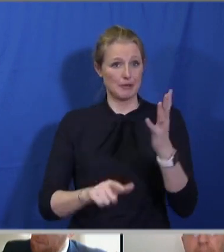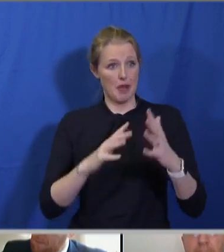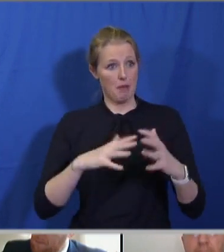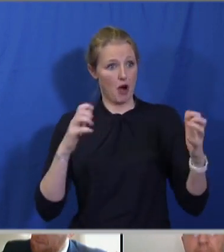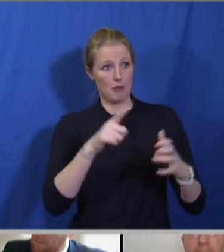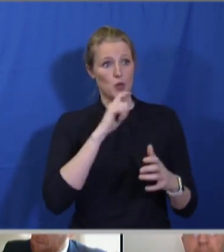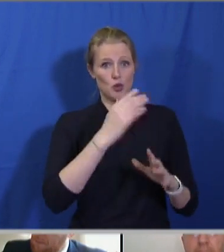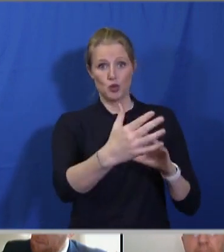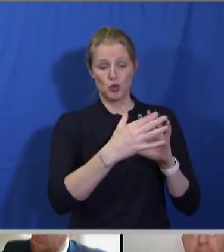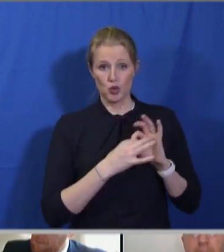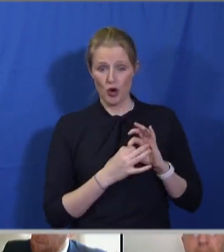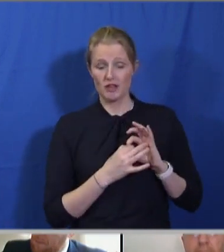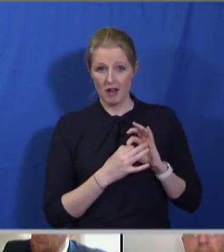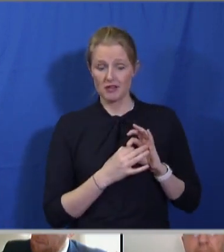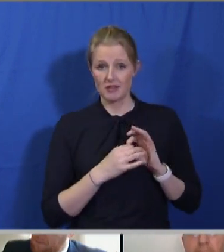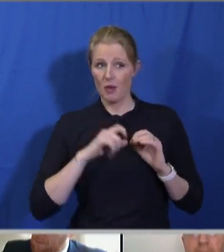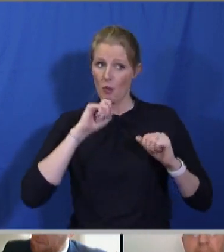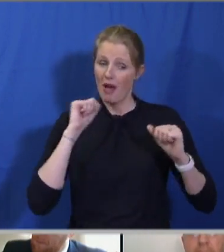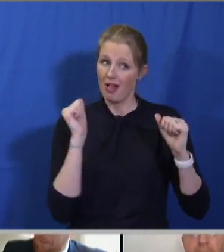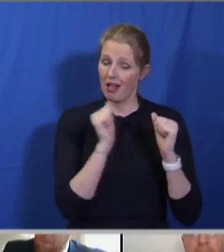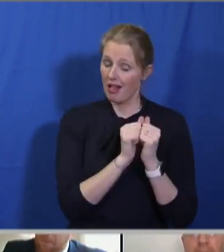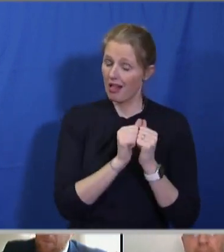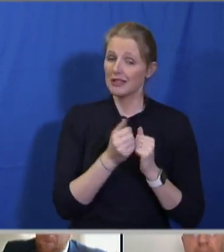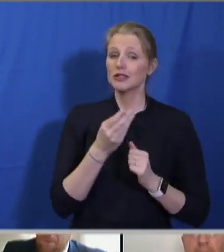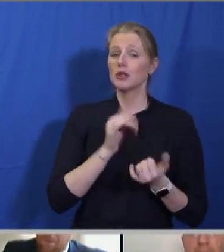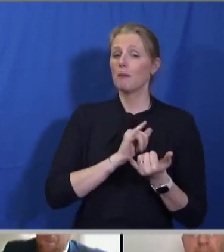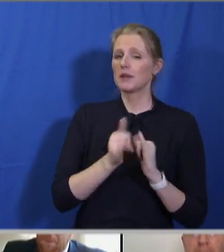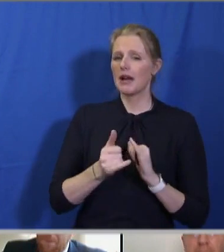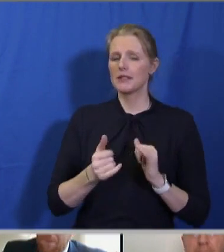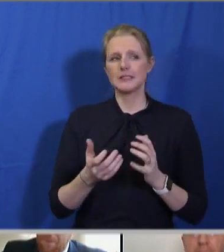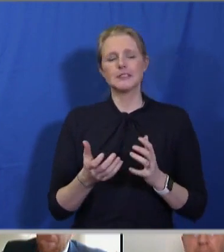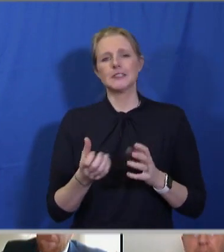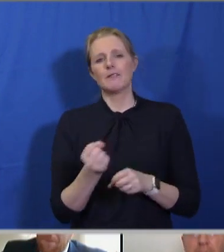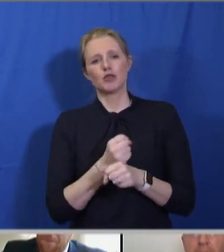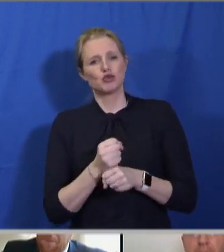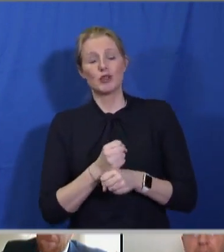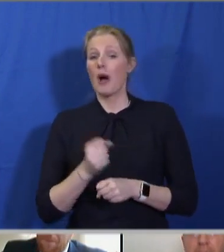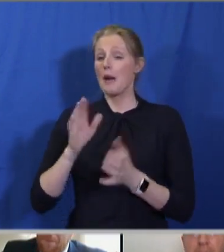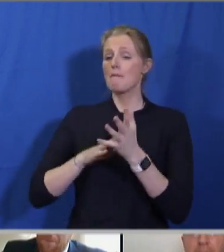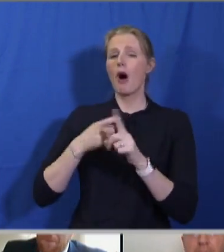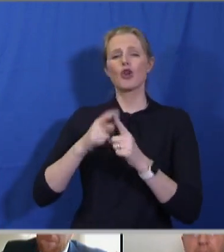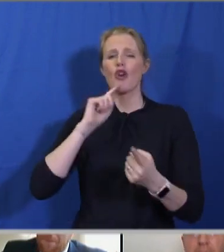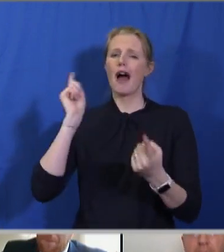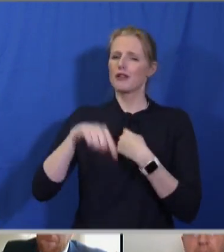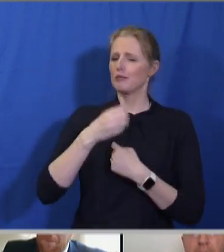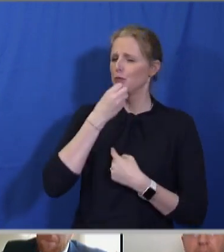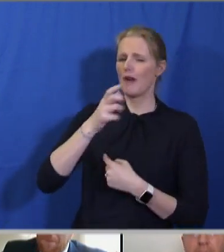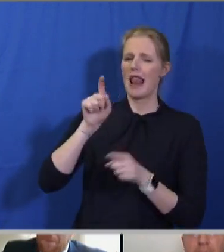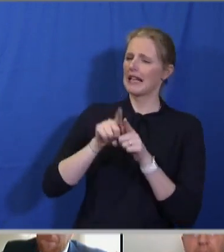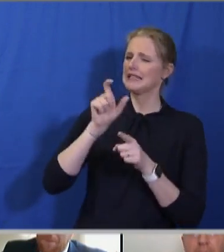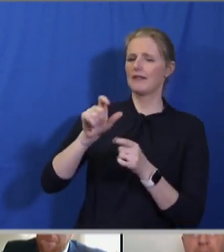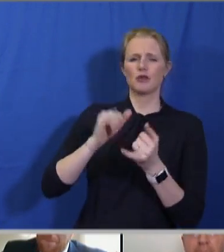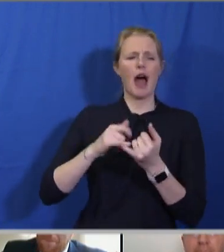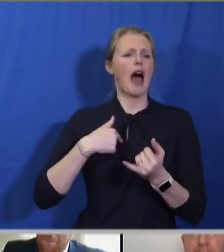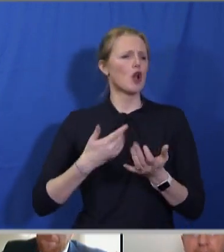today will understand sometimes our frustration, Chair, because Mark, that was a great civil service answer, that you would commit to consider something